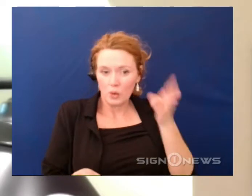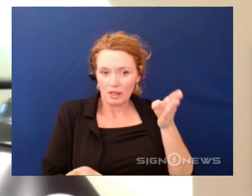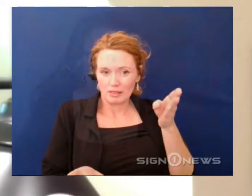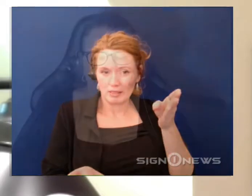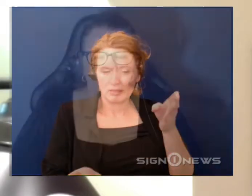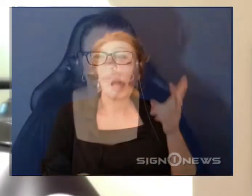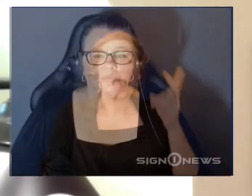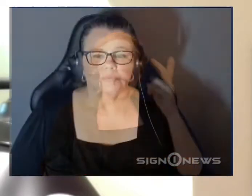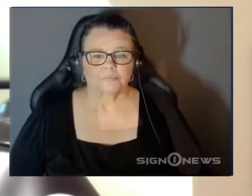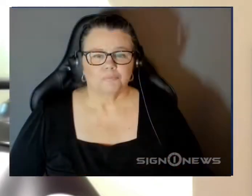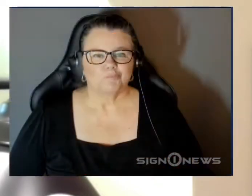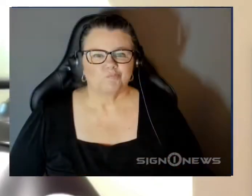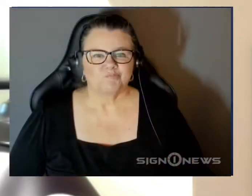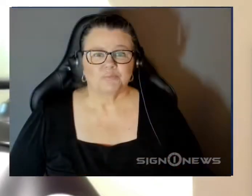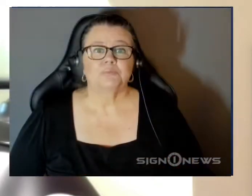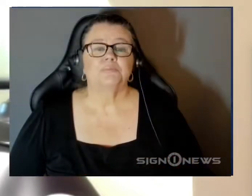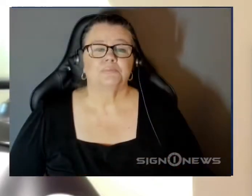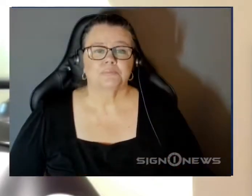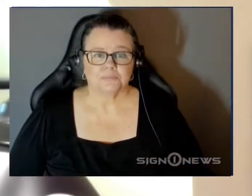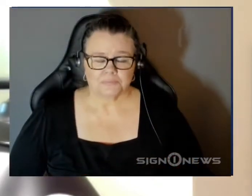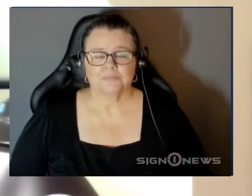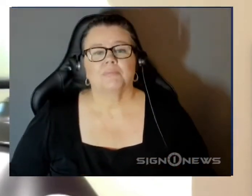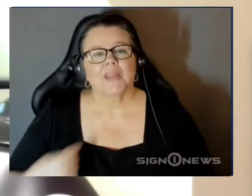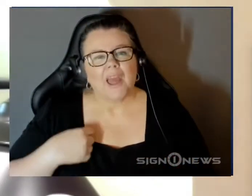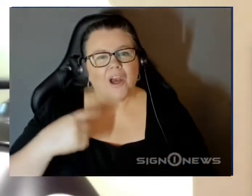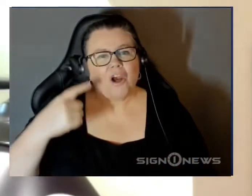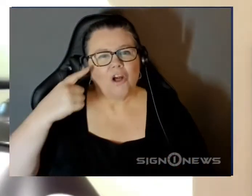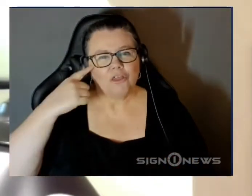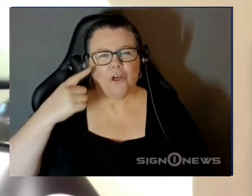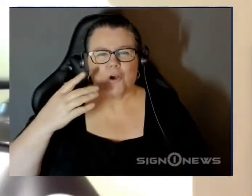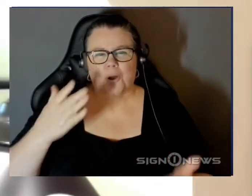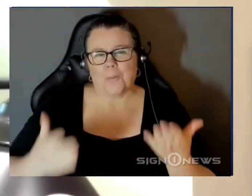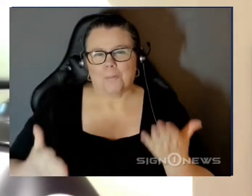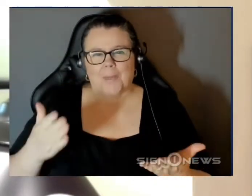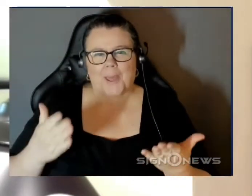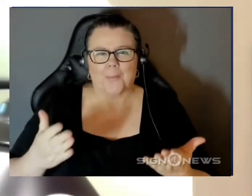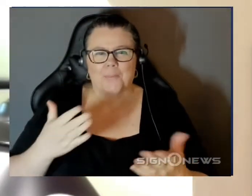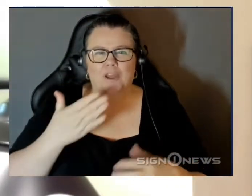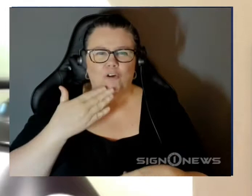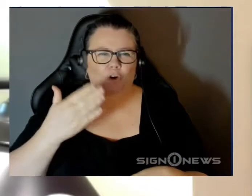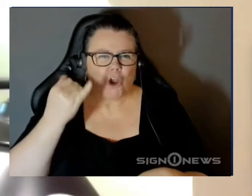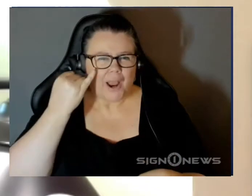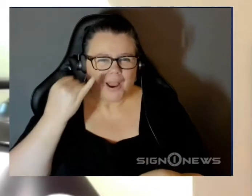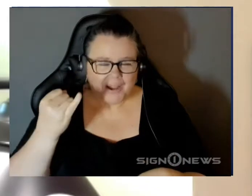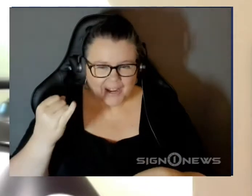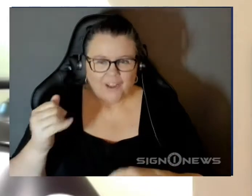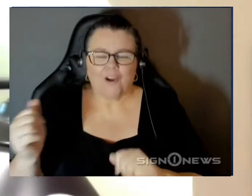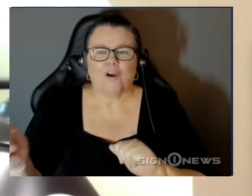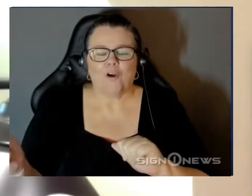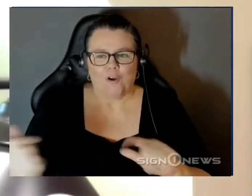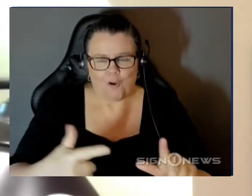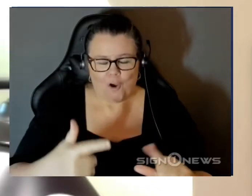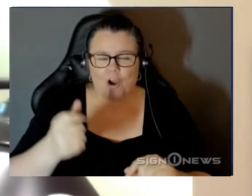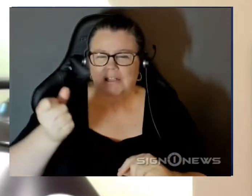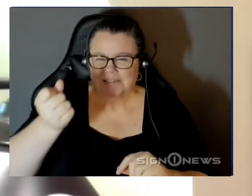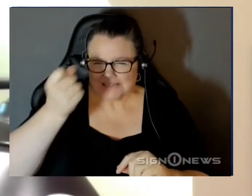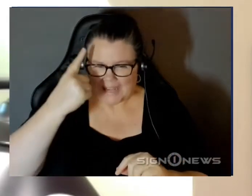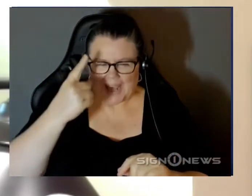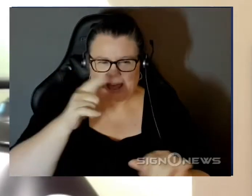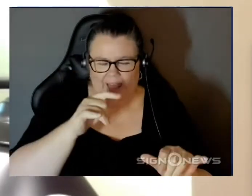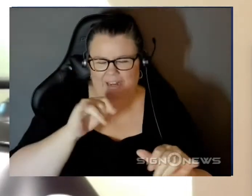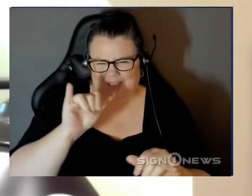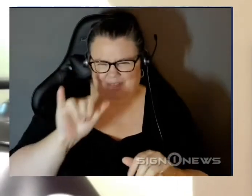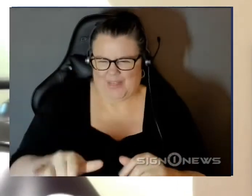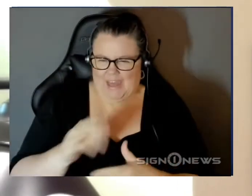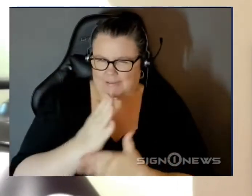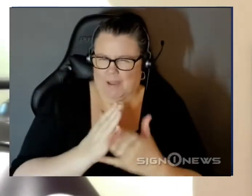other panelists, I thought it might make sense for us to make sure we're all on the same page with some key terms.